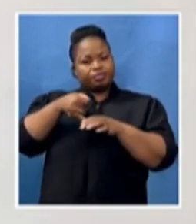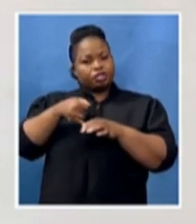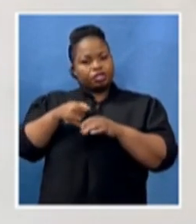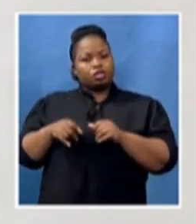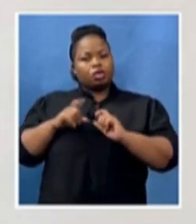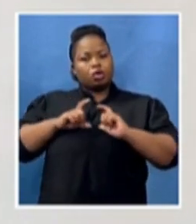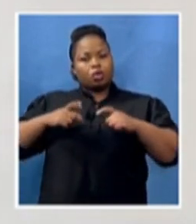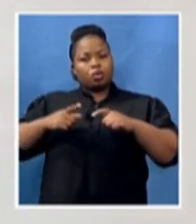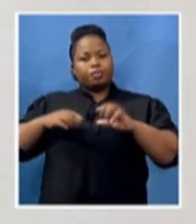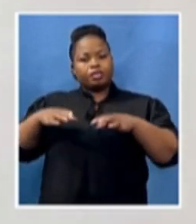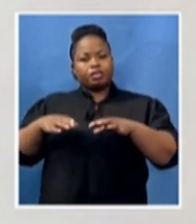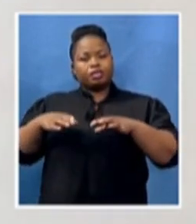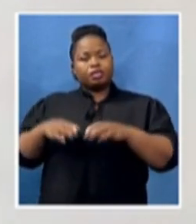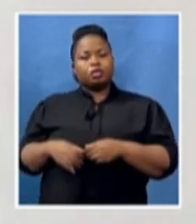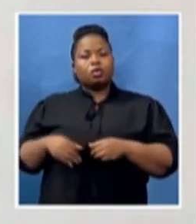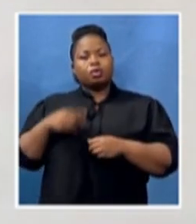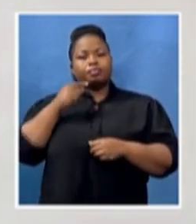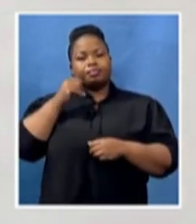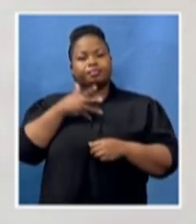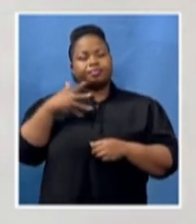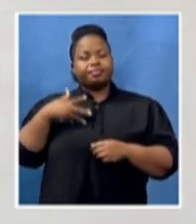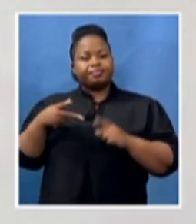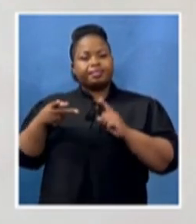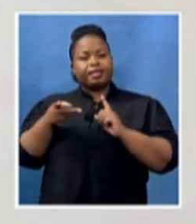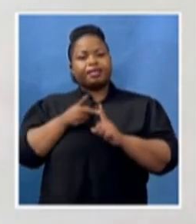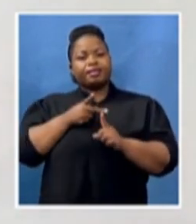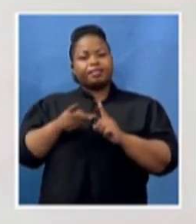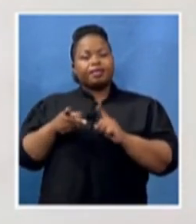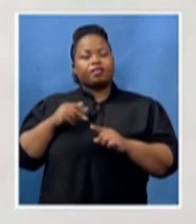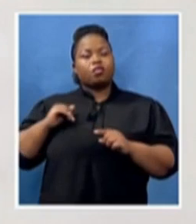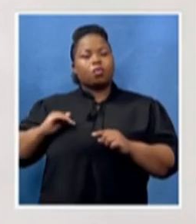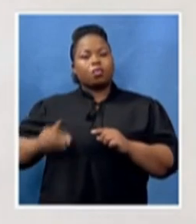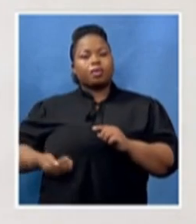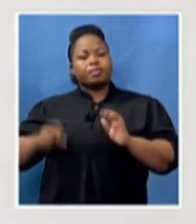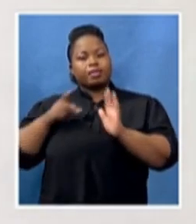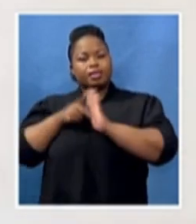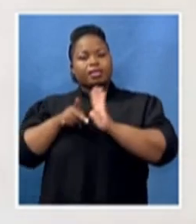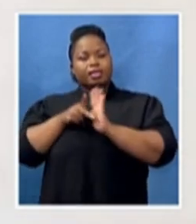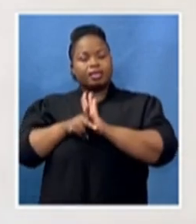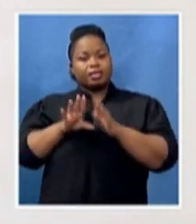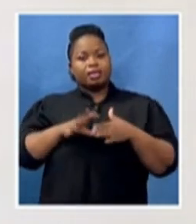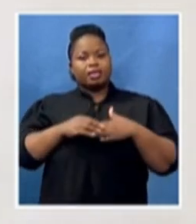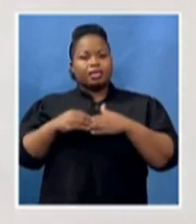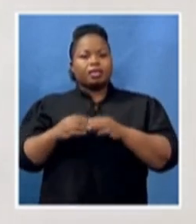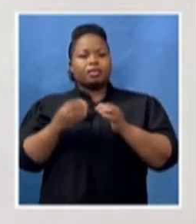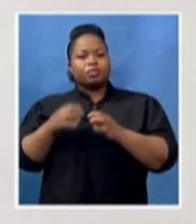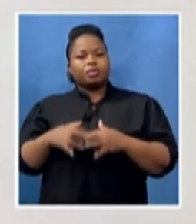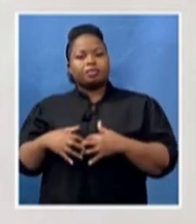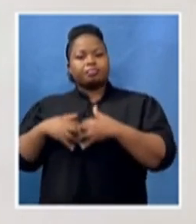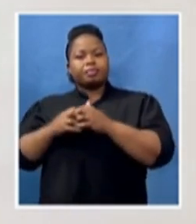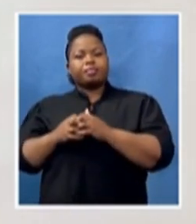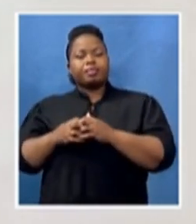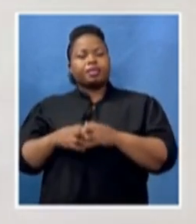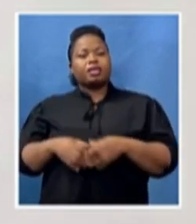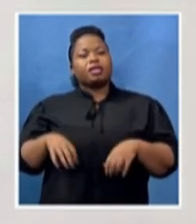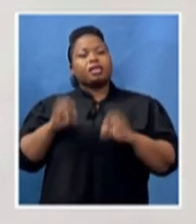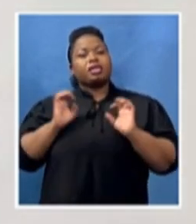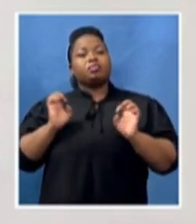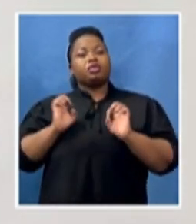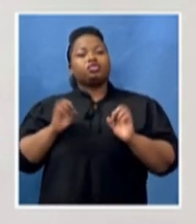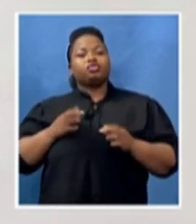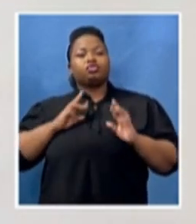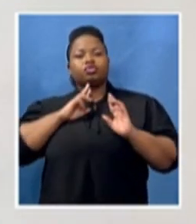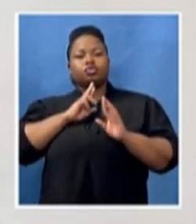Femicide that led in the development of the Emergency Response Action and the National Strategic Plan of